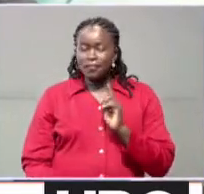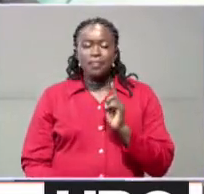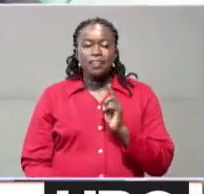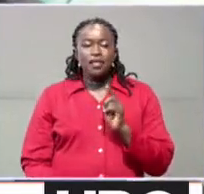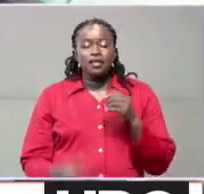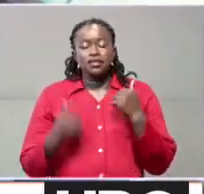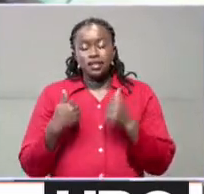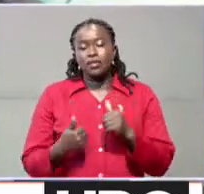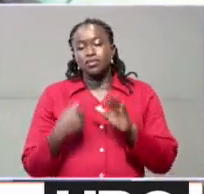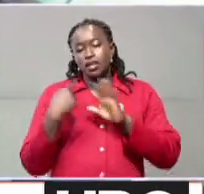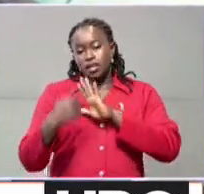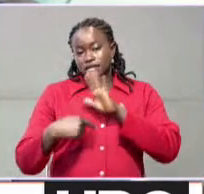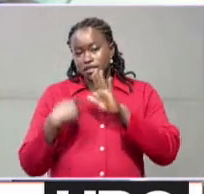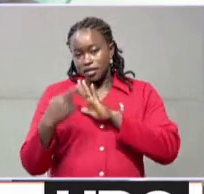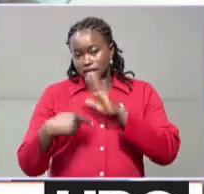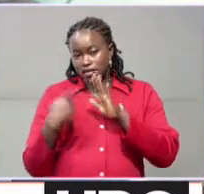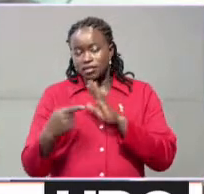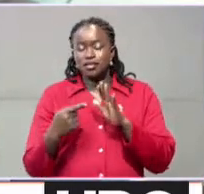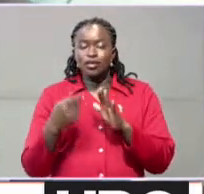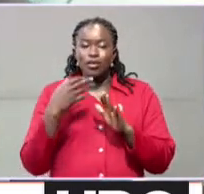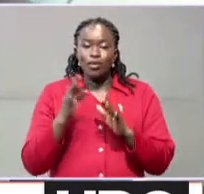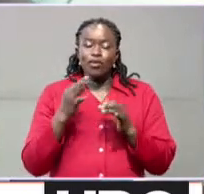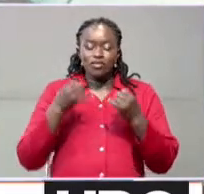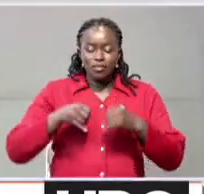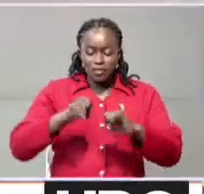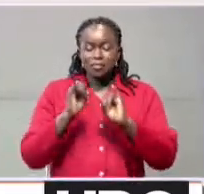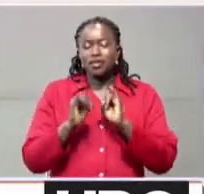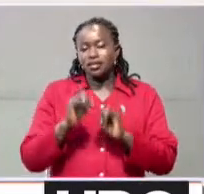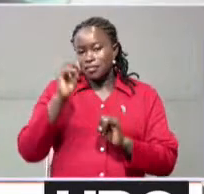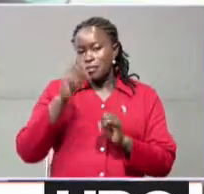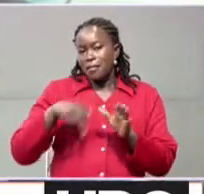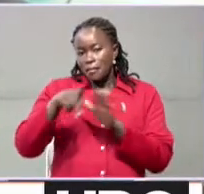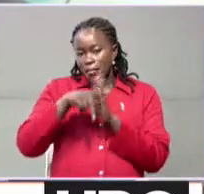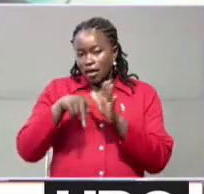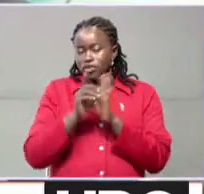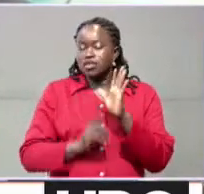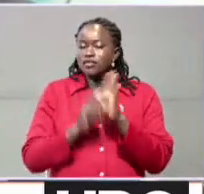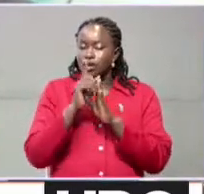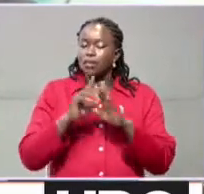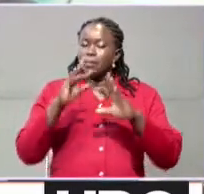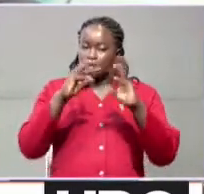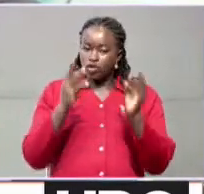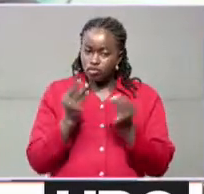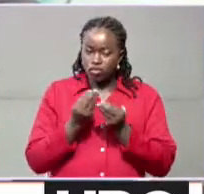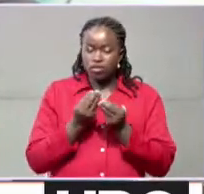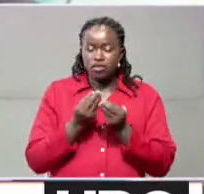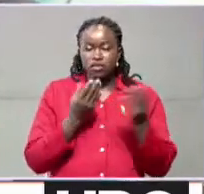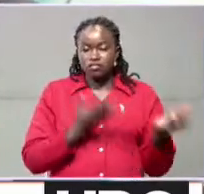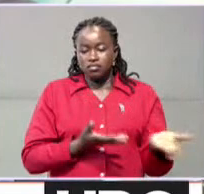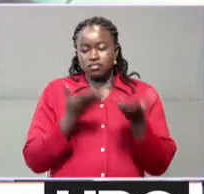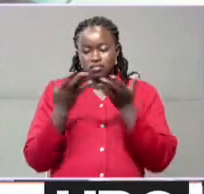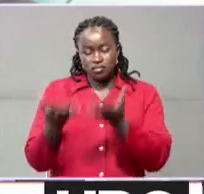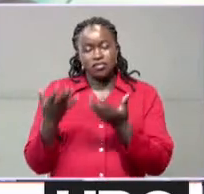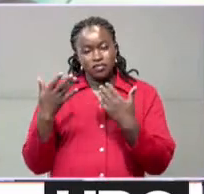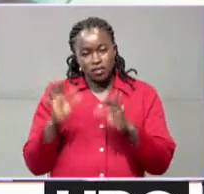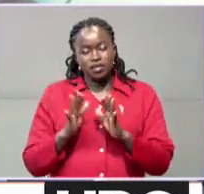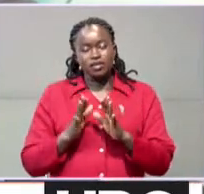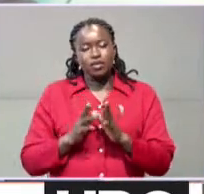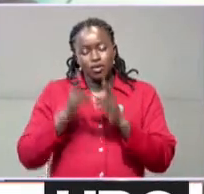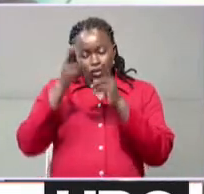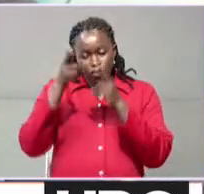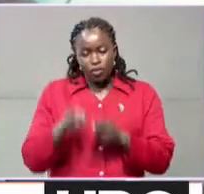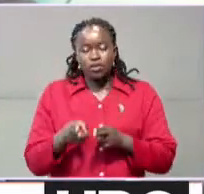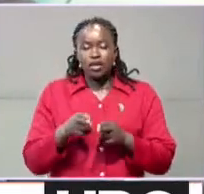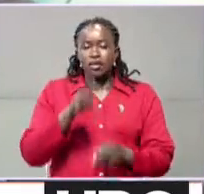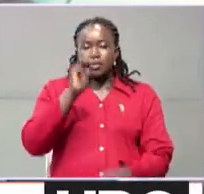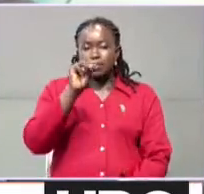the status of the implementation of paris development model was laid by honor minister honorable